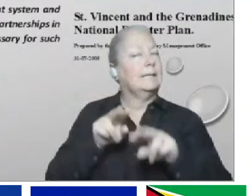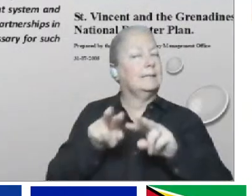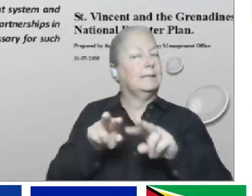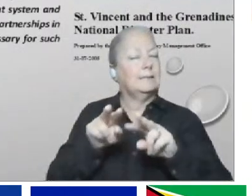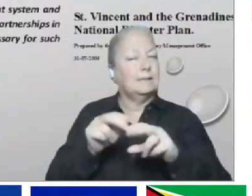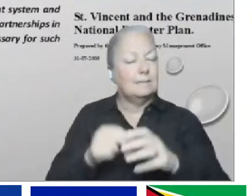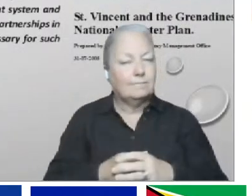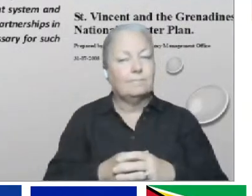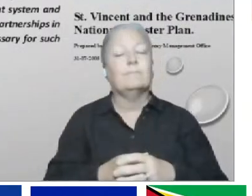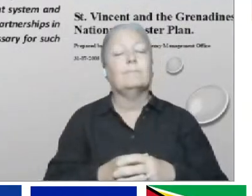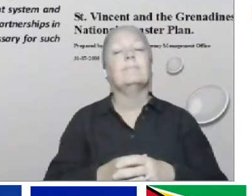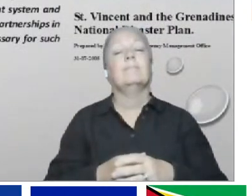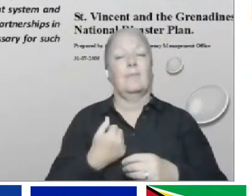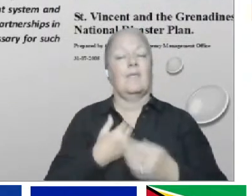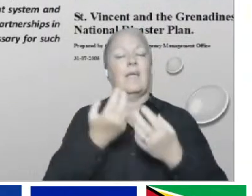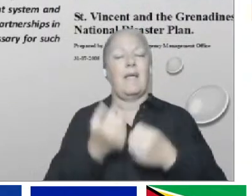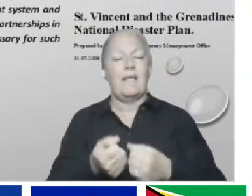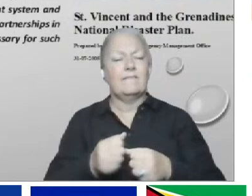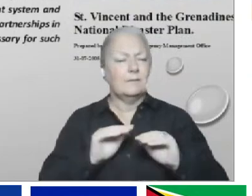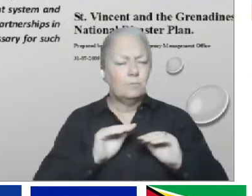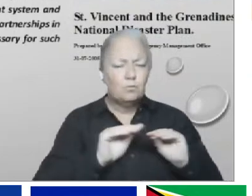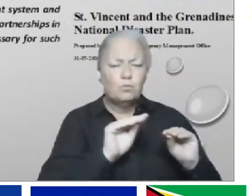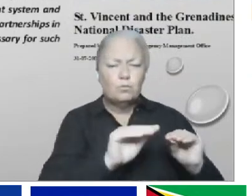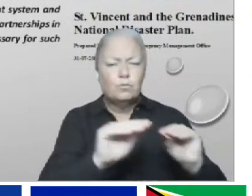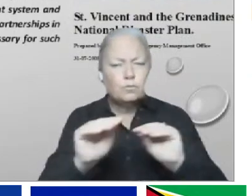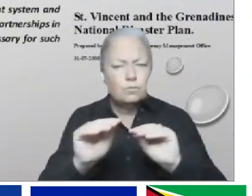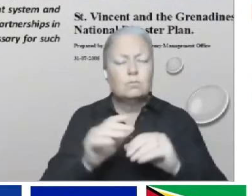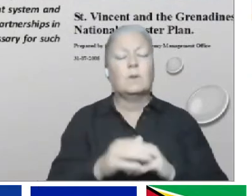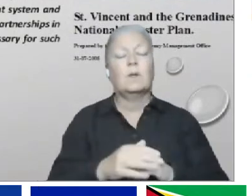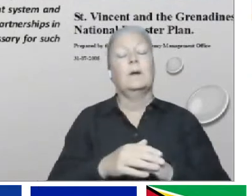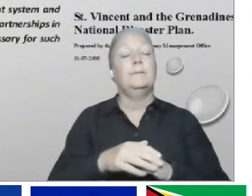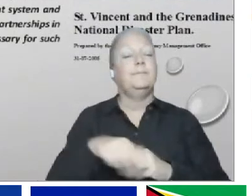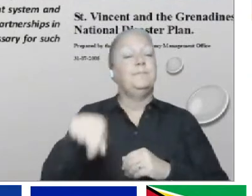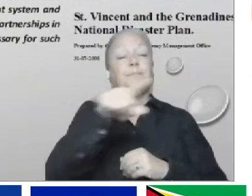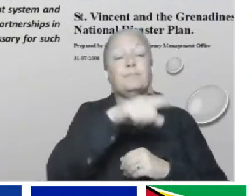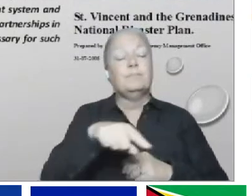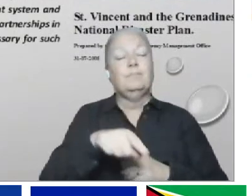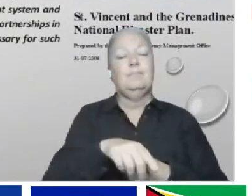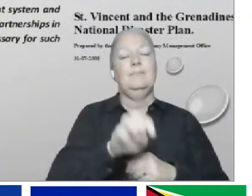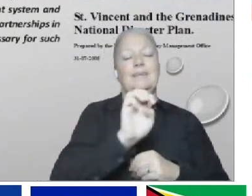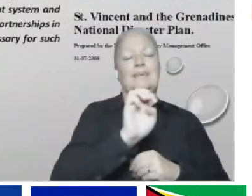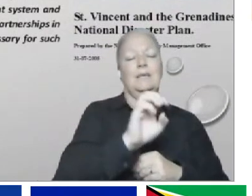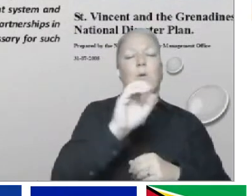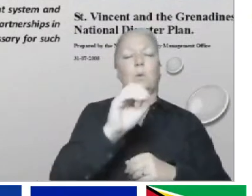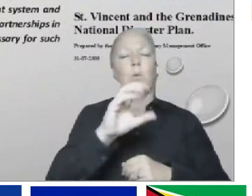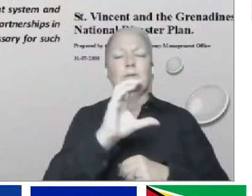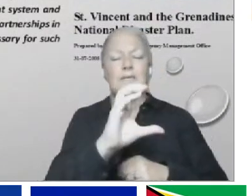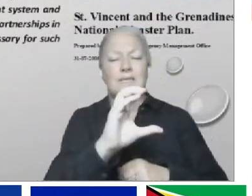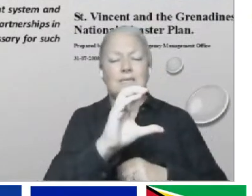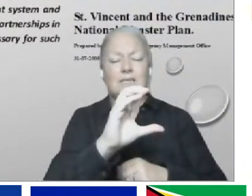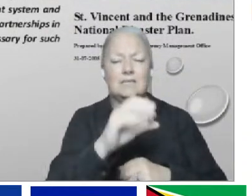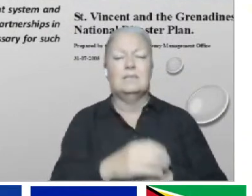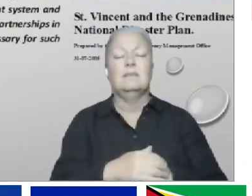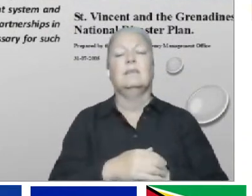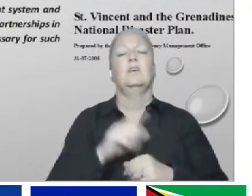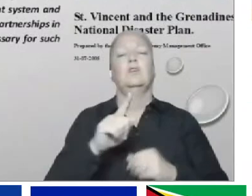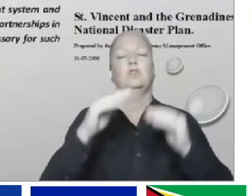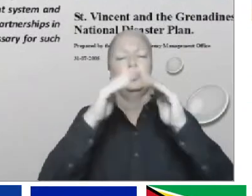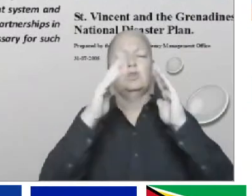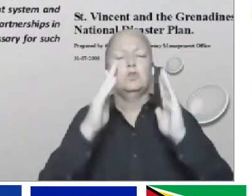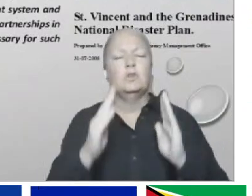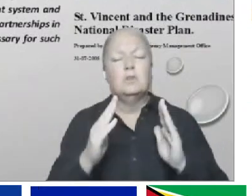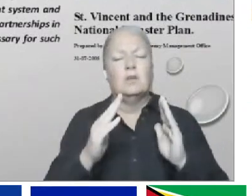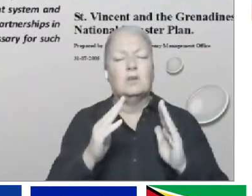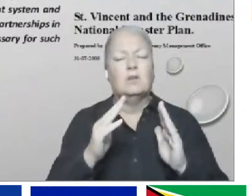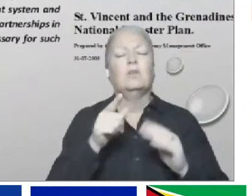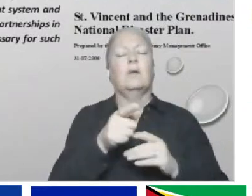of responders, including EOC personnel and shelter managers and community disaster